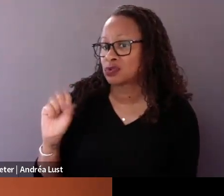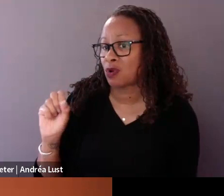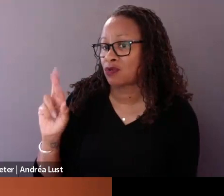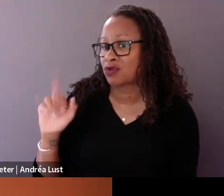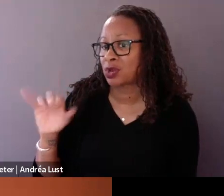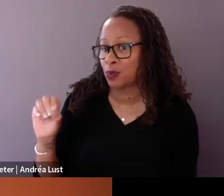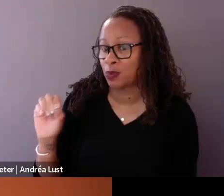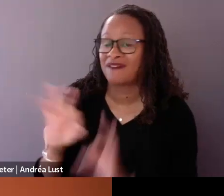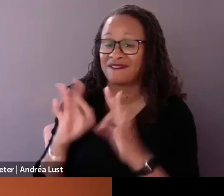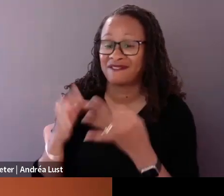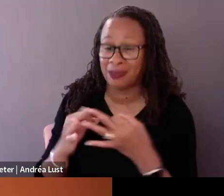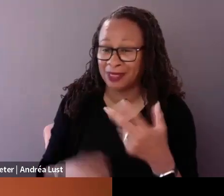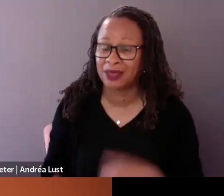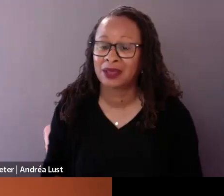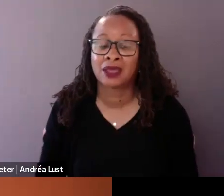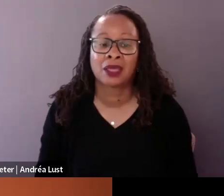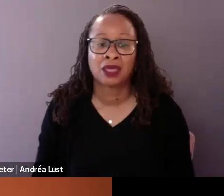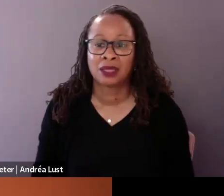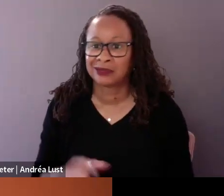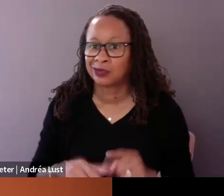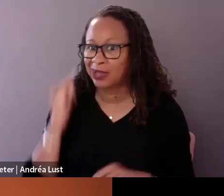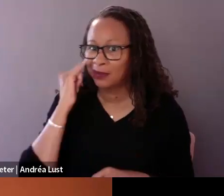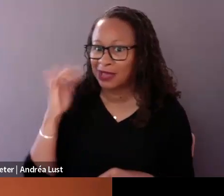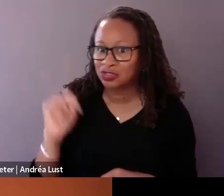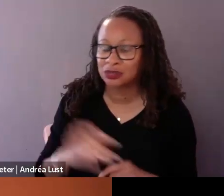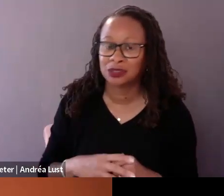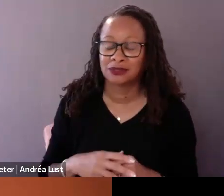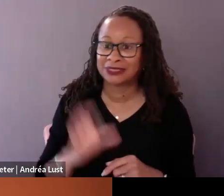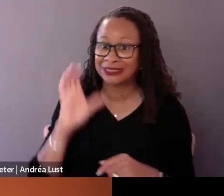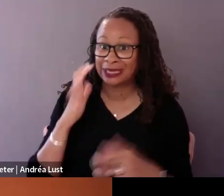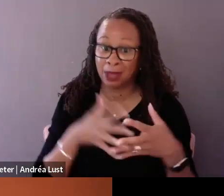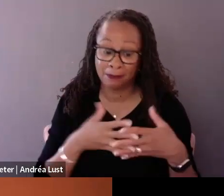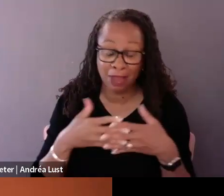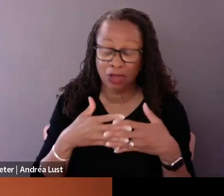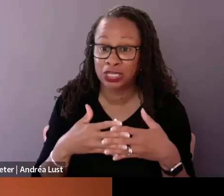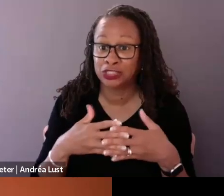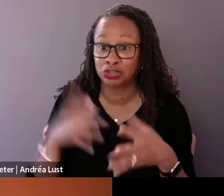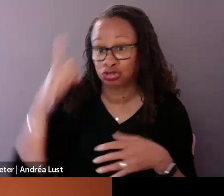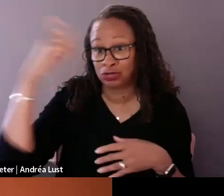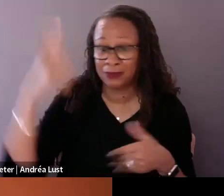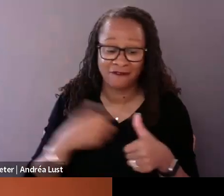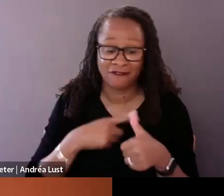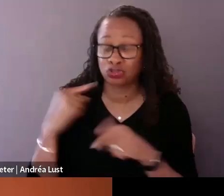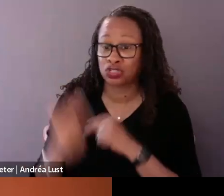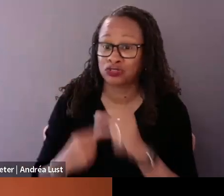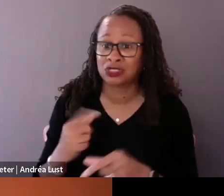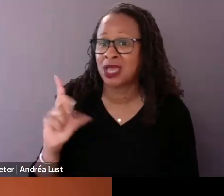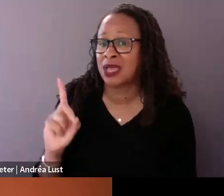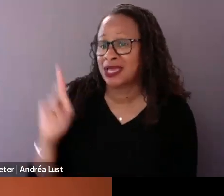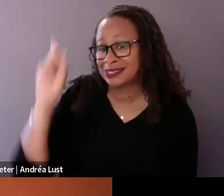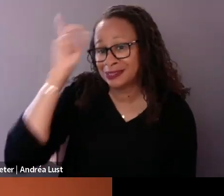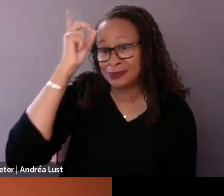it's sort of unimaginable. You know, they sort of epitomize the American dream, a first generation Dominican